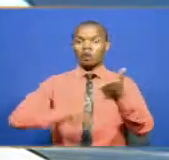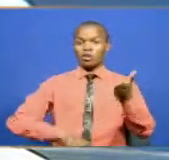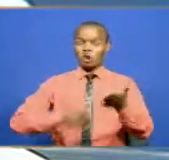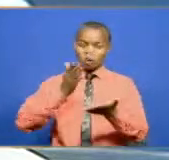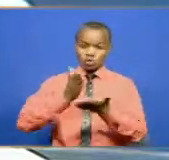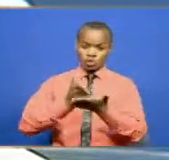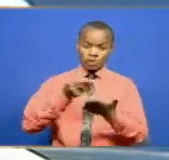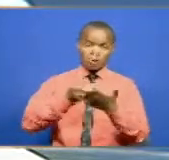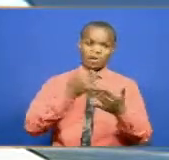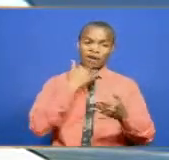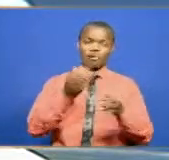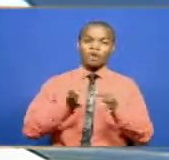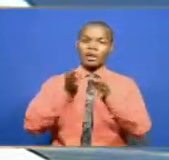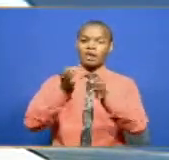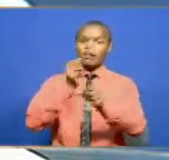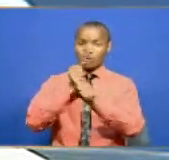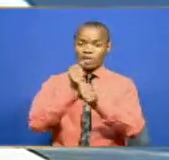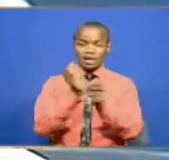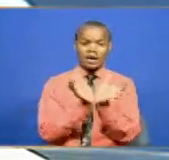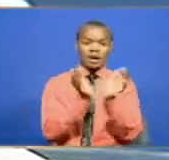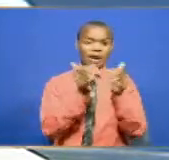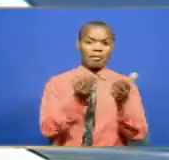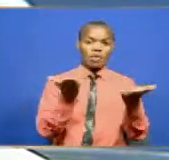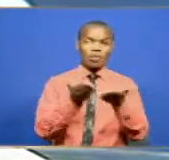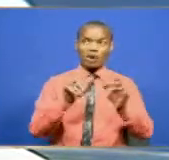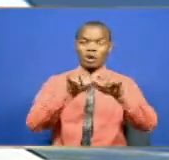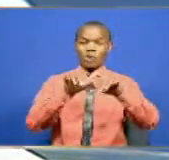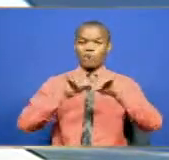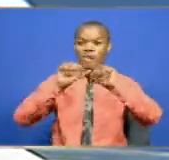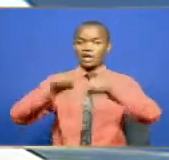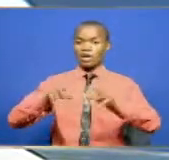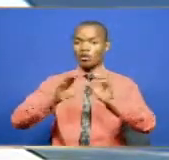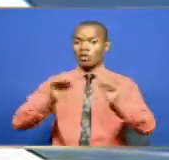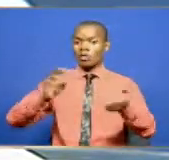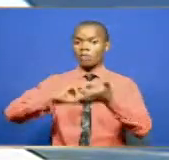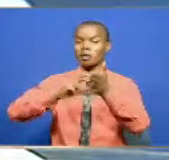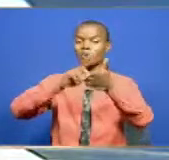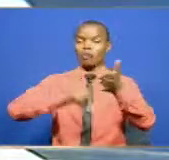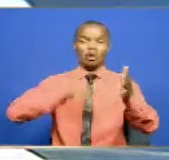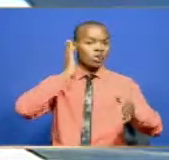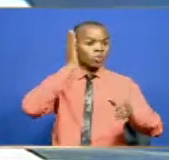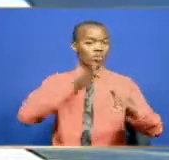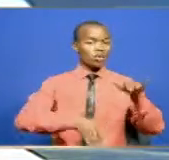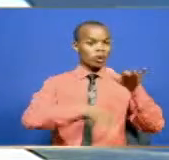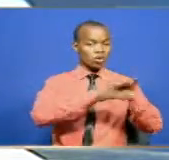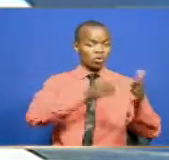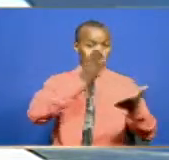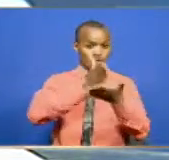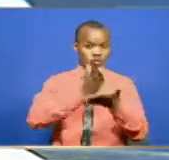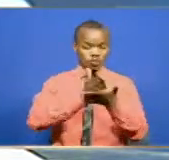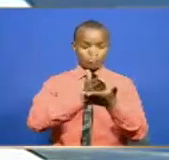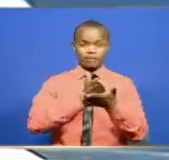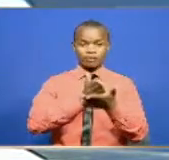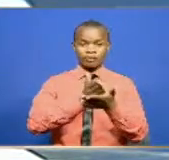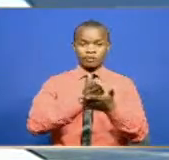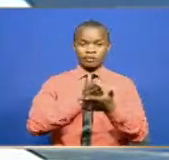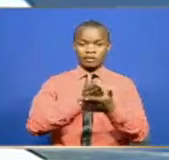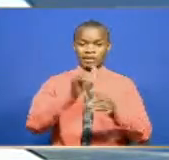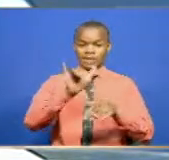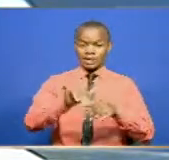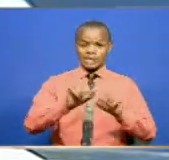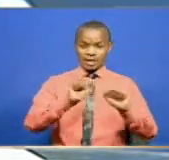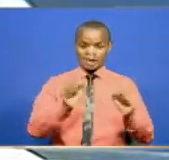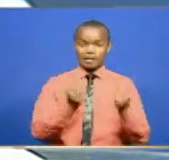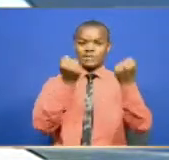working in a company where they cannot wait for you, that means loss of employment. So let's take it personal. In other news, Laikipia